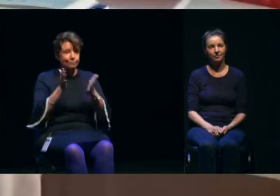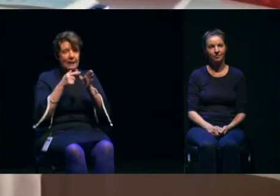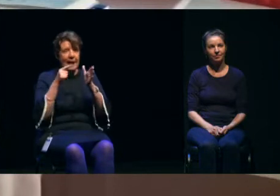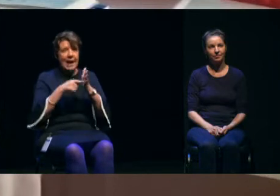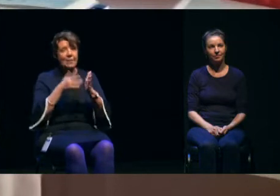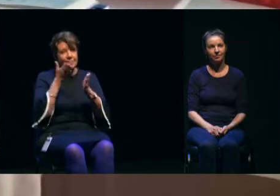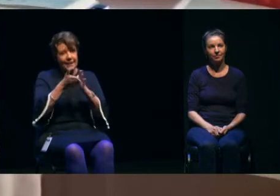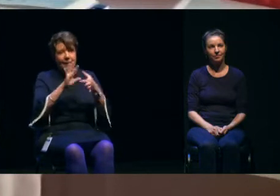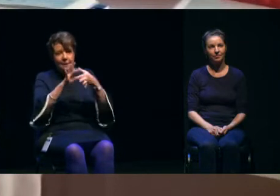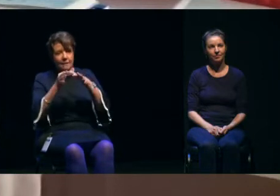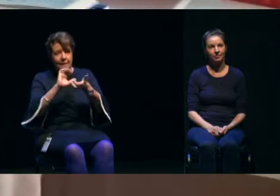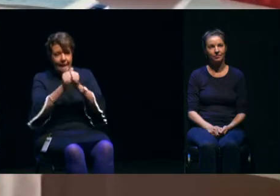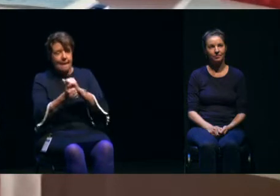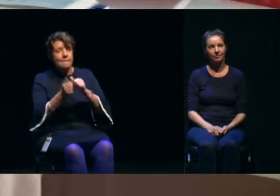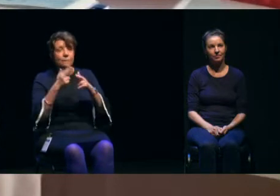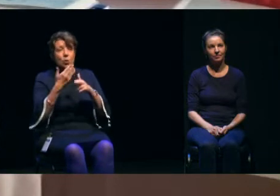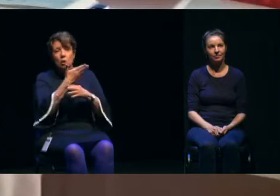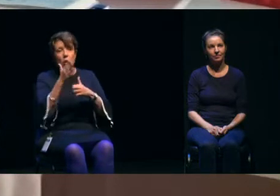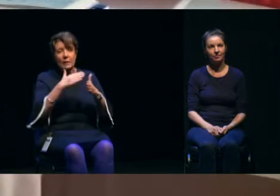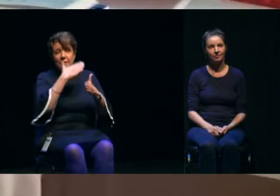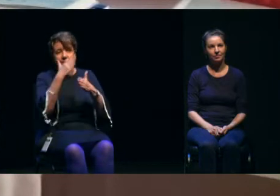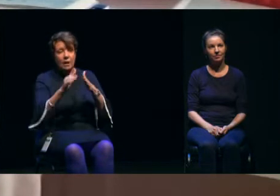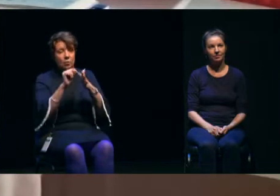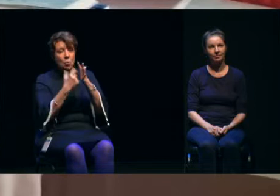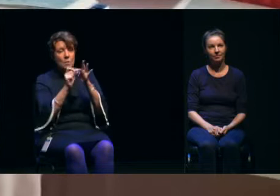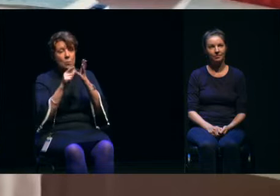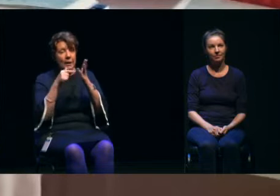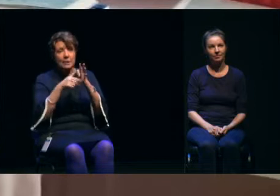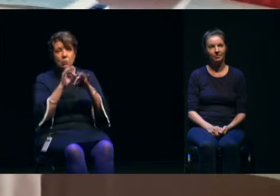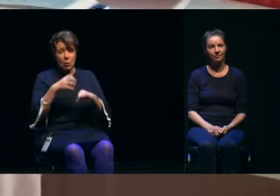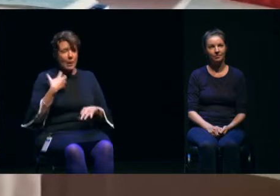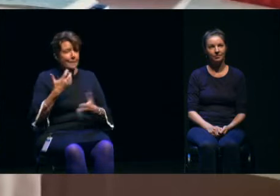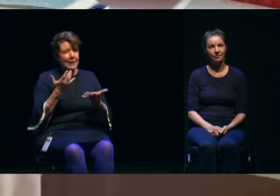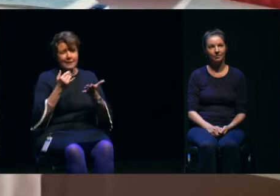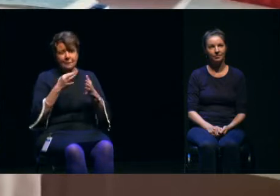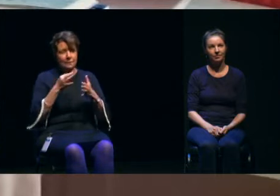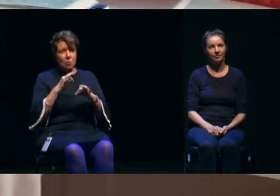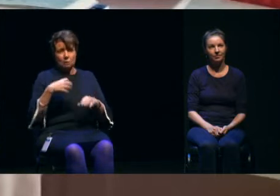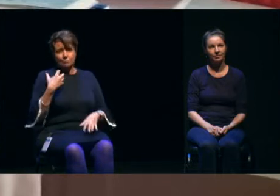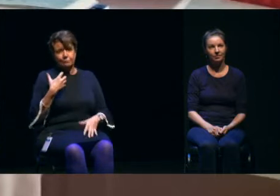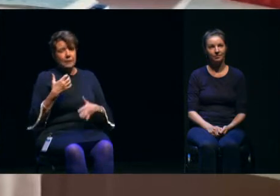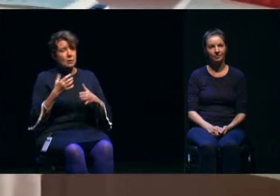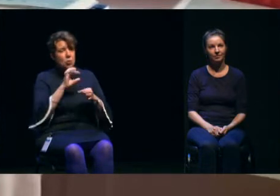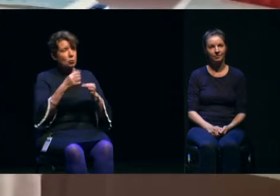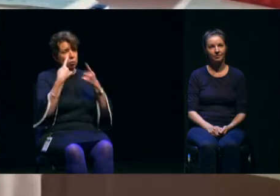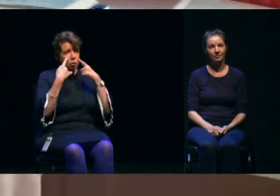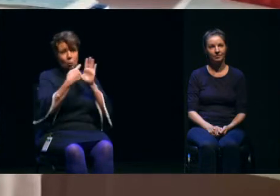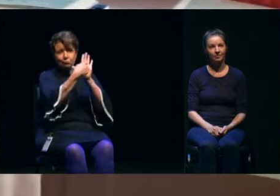you, it's the final product. So don't complain. Don't whine. Don't show your work to